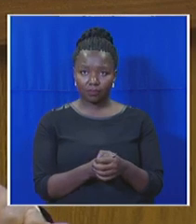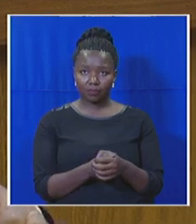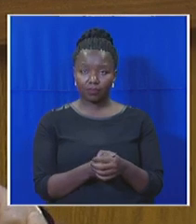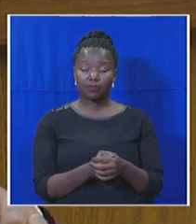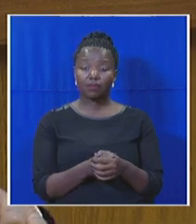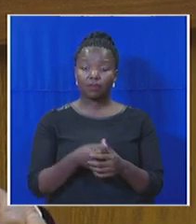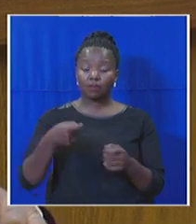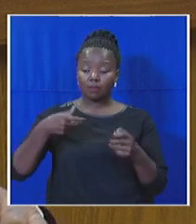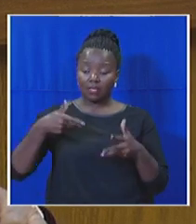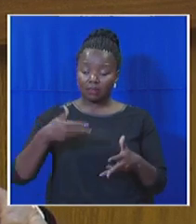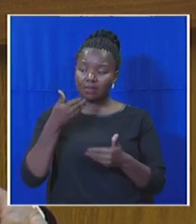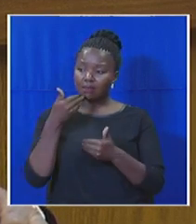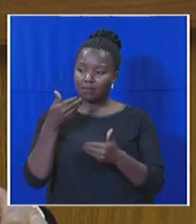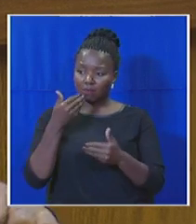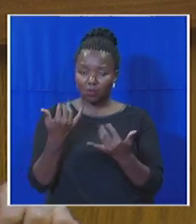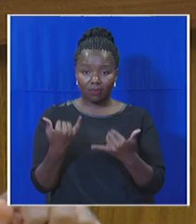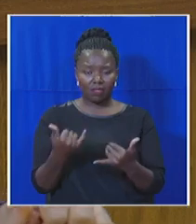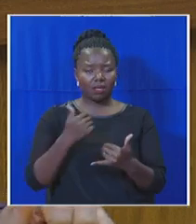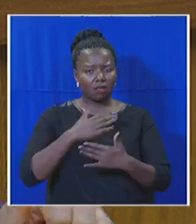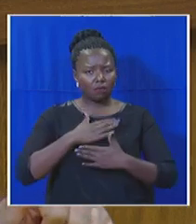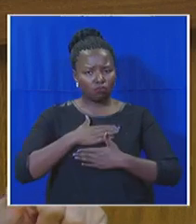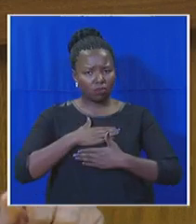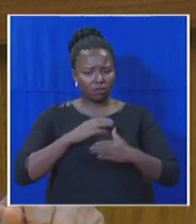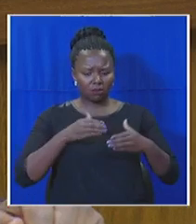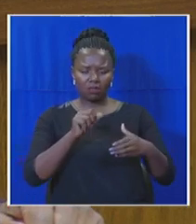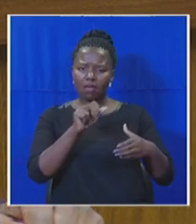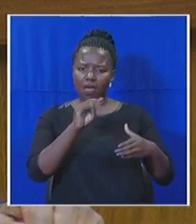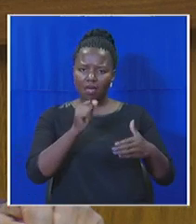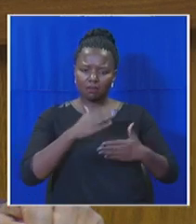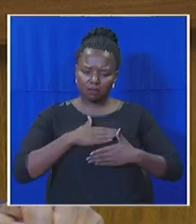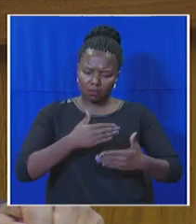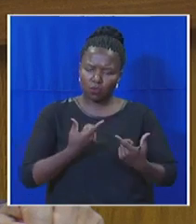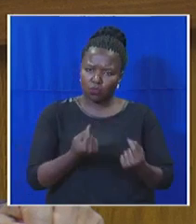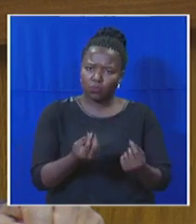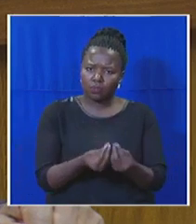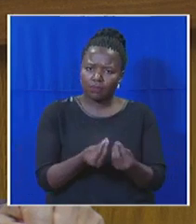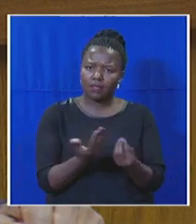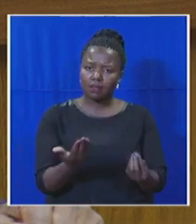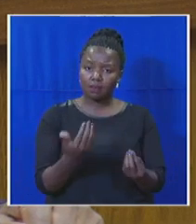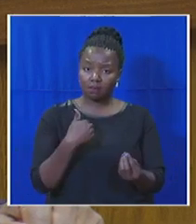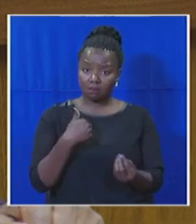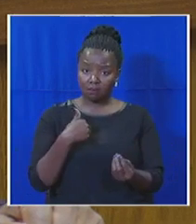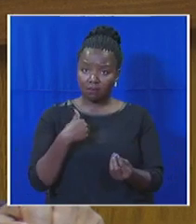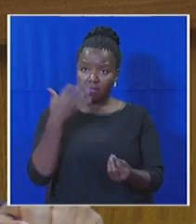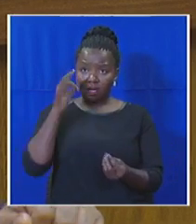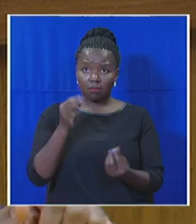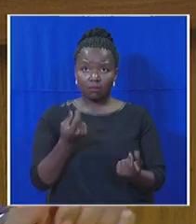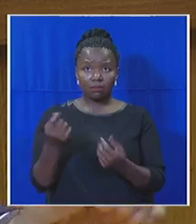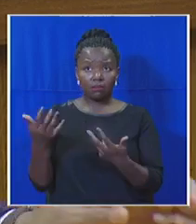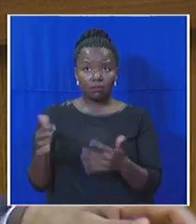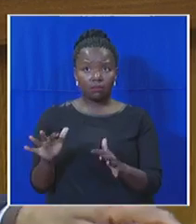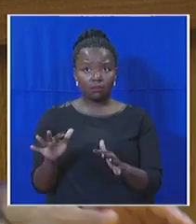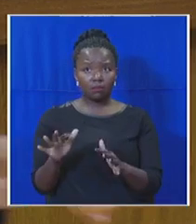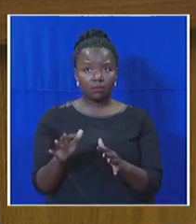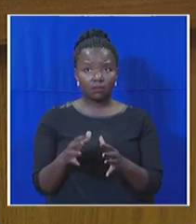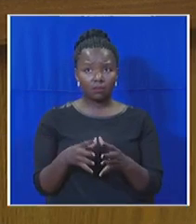Honorable Speaker. Yes, there is a political will and government is acting. Thank you, Madam Speaker.